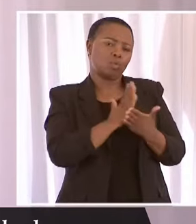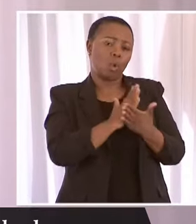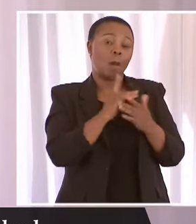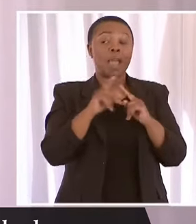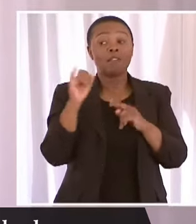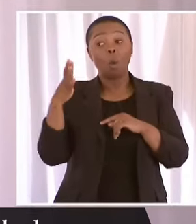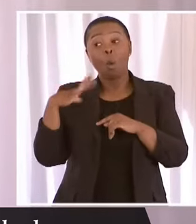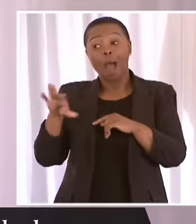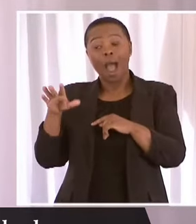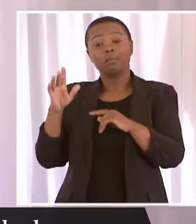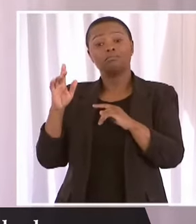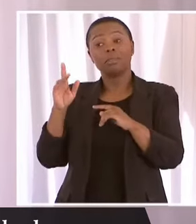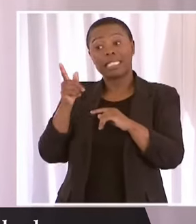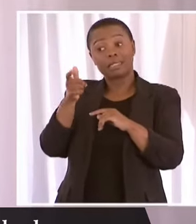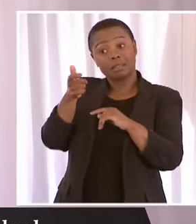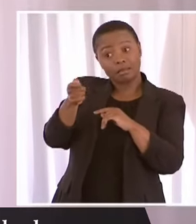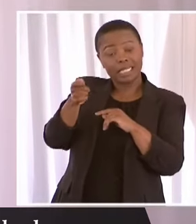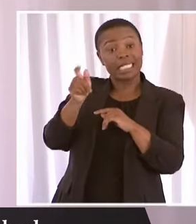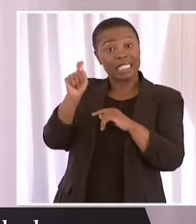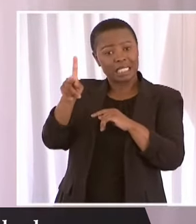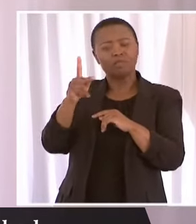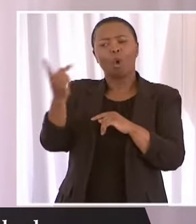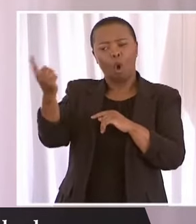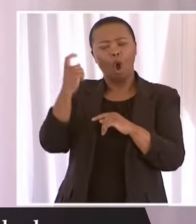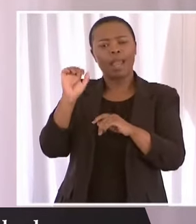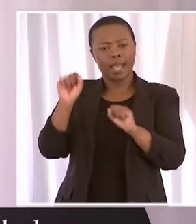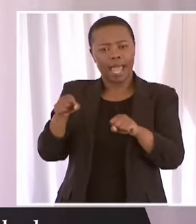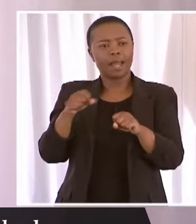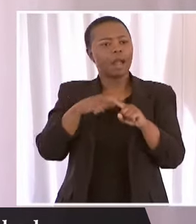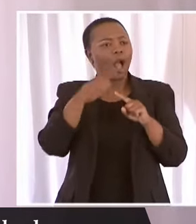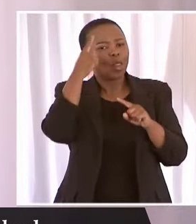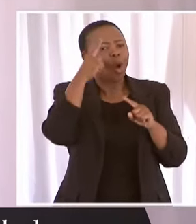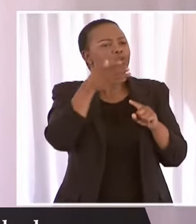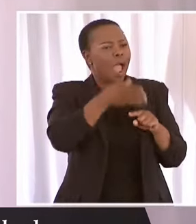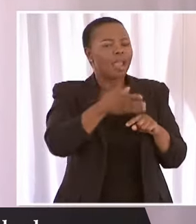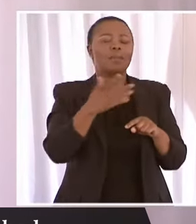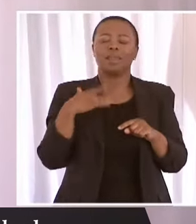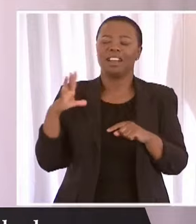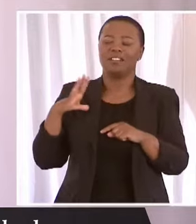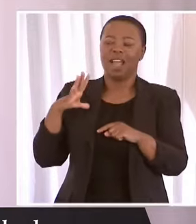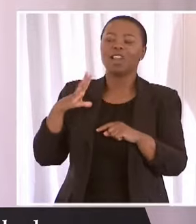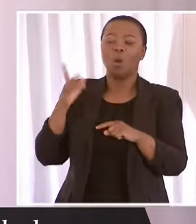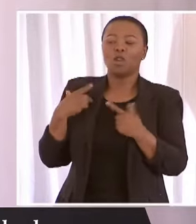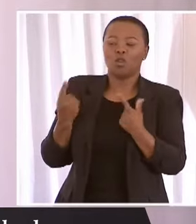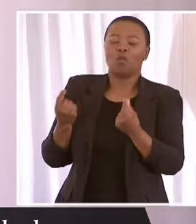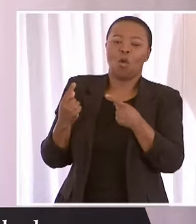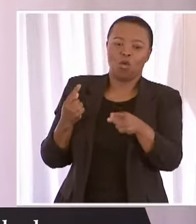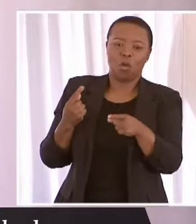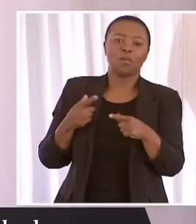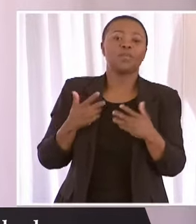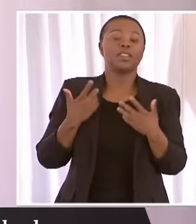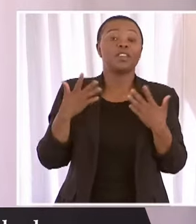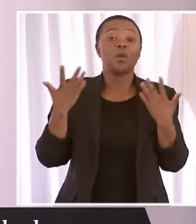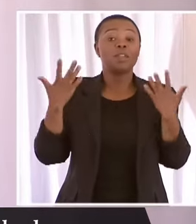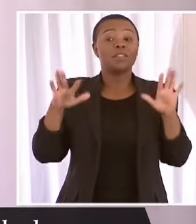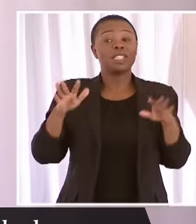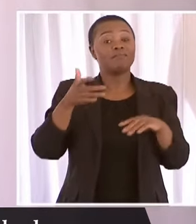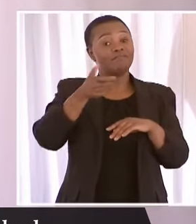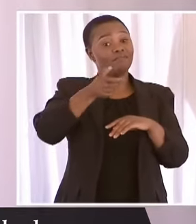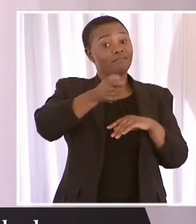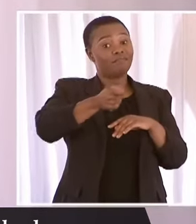Anjana to come and switch on the TV for you, you can call her. And he said, but you are here. I said, okay, fine, then I'll do it for you. As soon as I